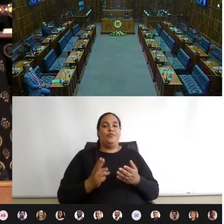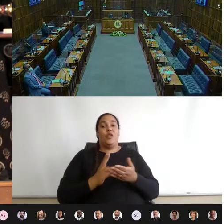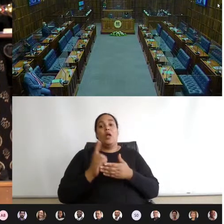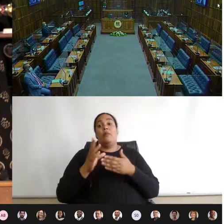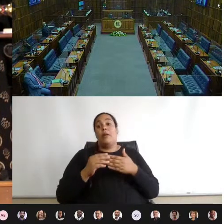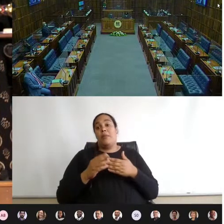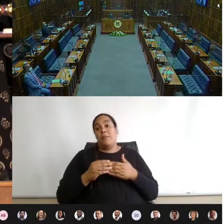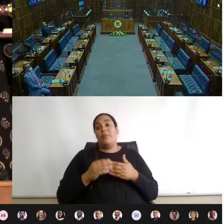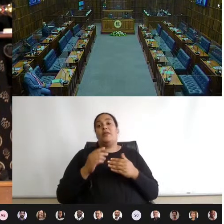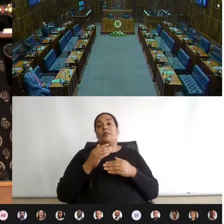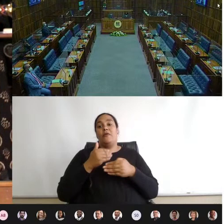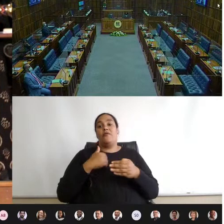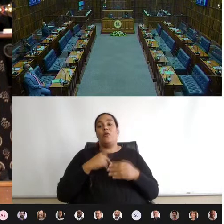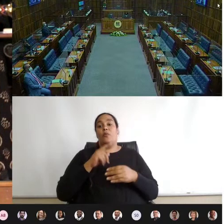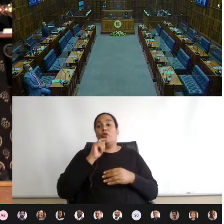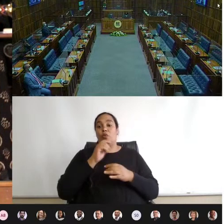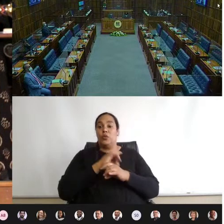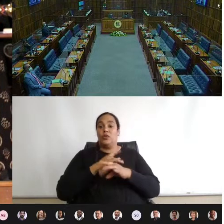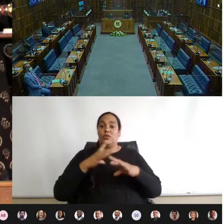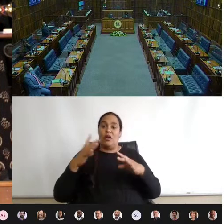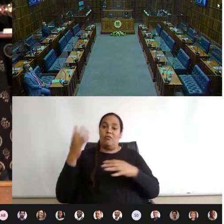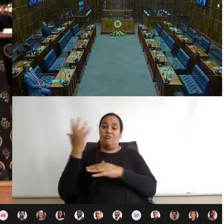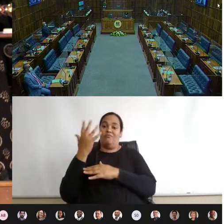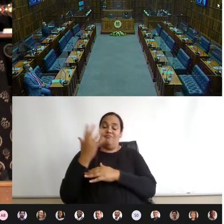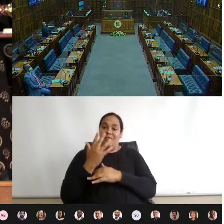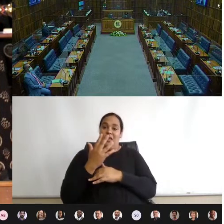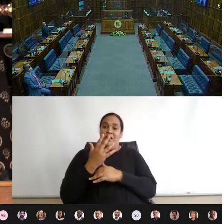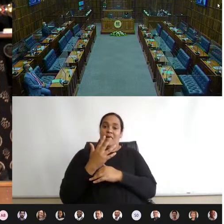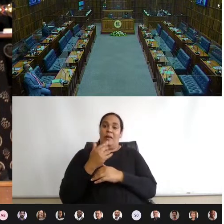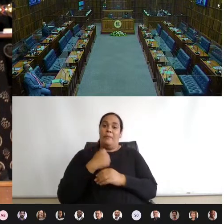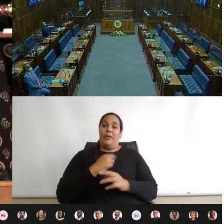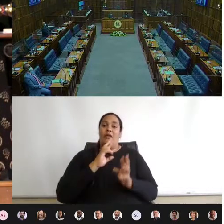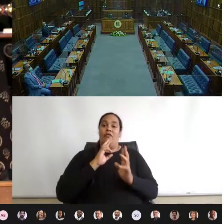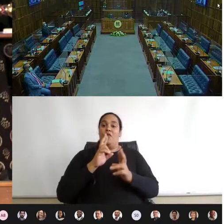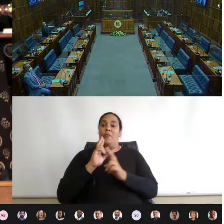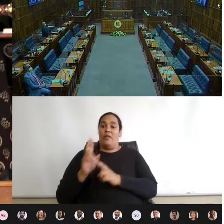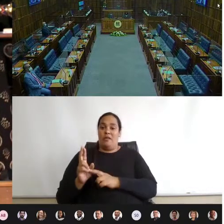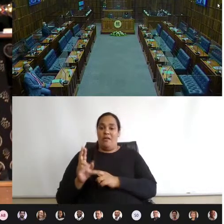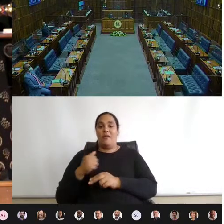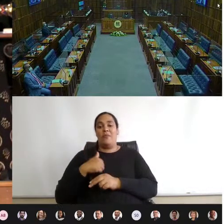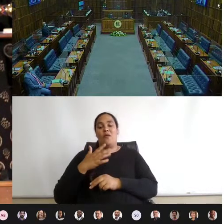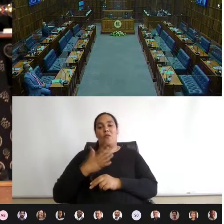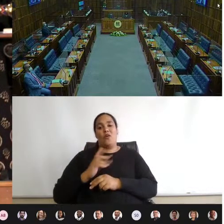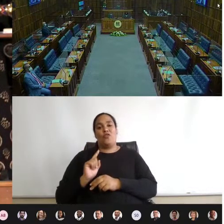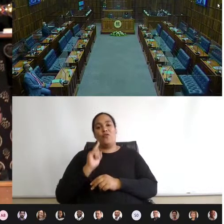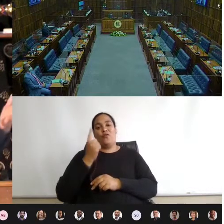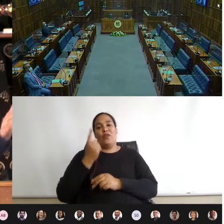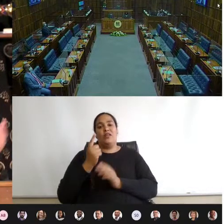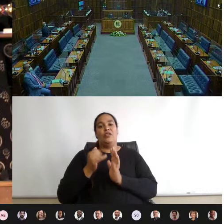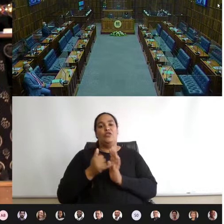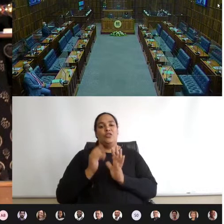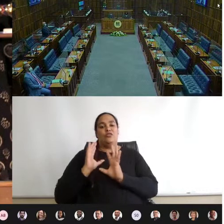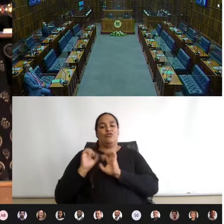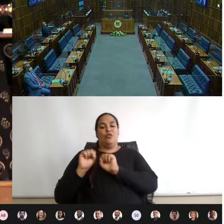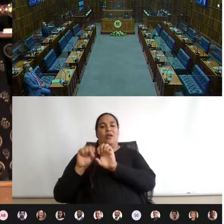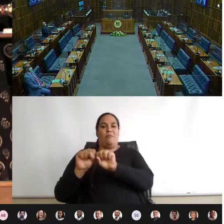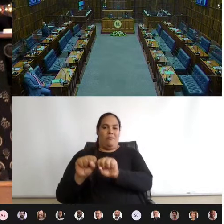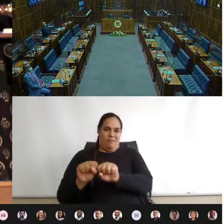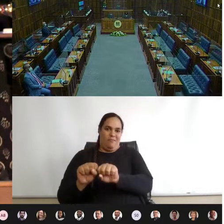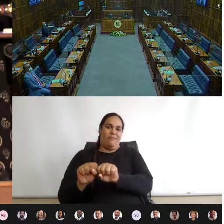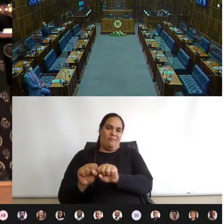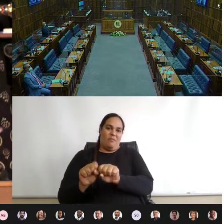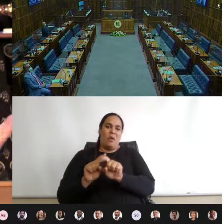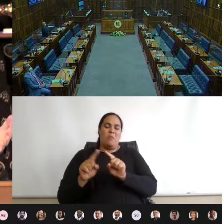think before I really get into the meat of replying, I would like to first of all just recap. Obviously, those of